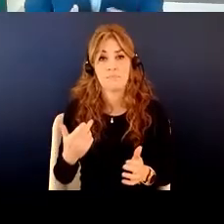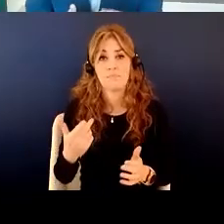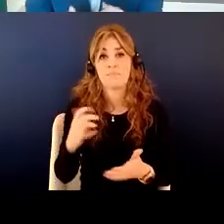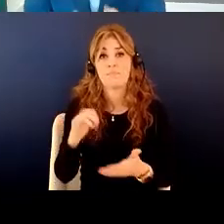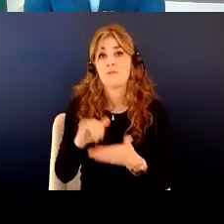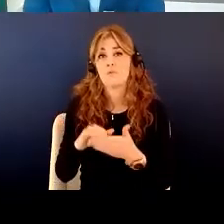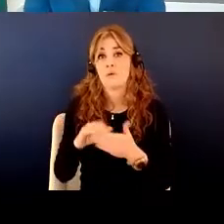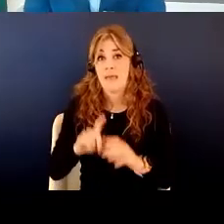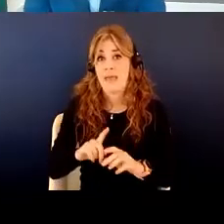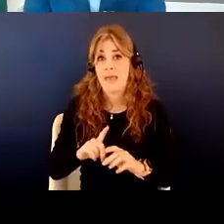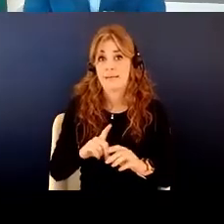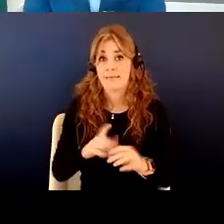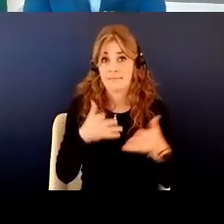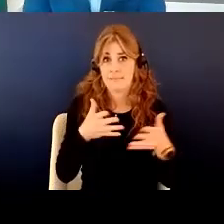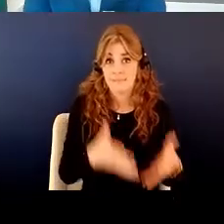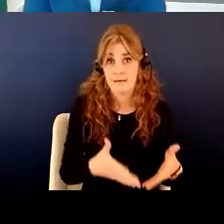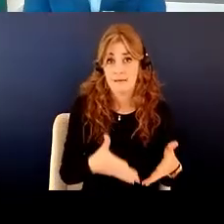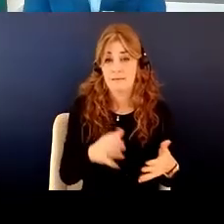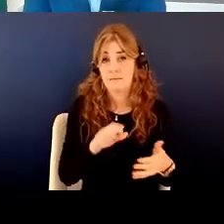and divide by the pooled